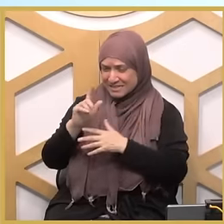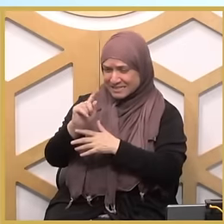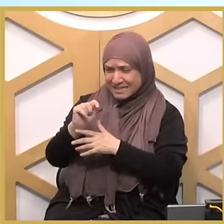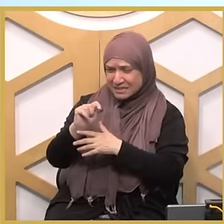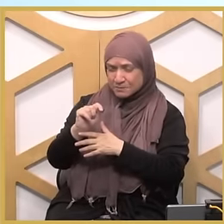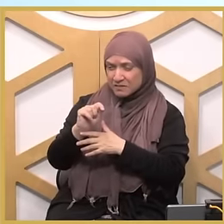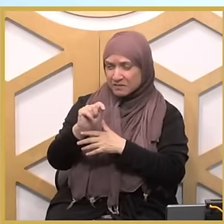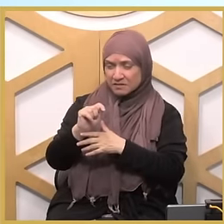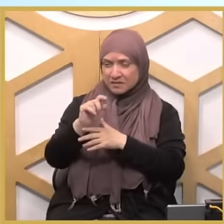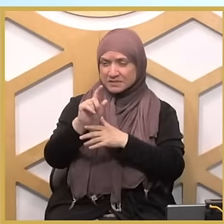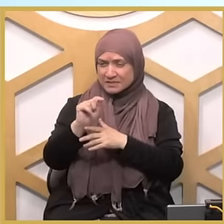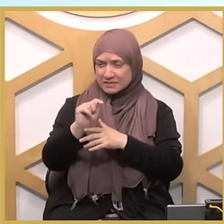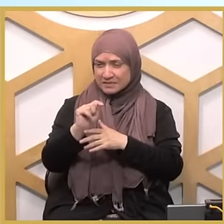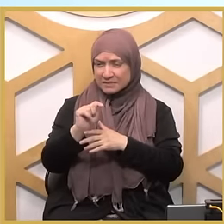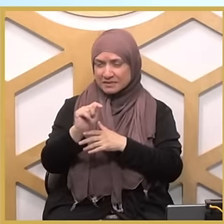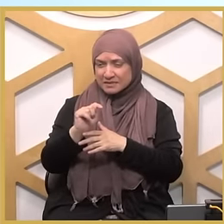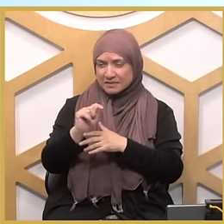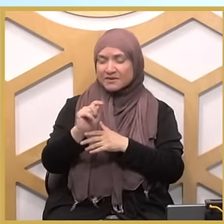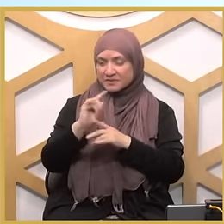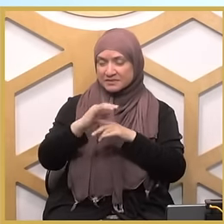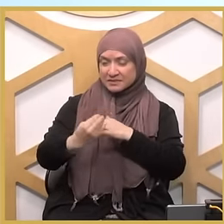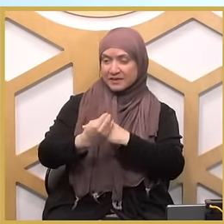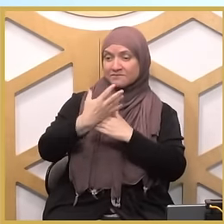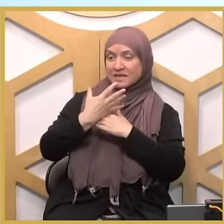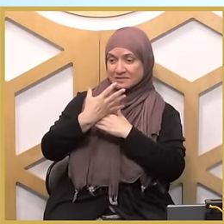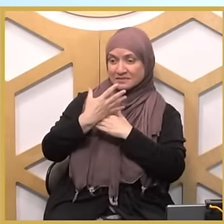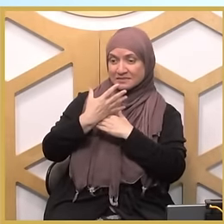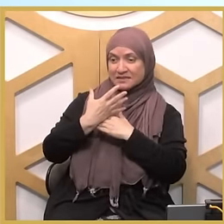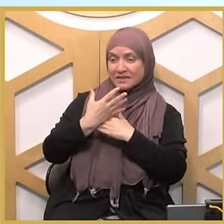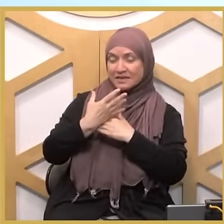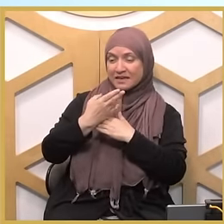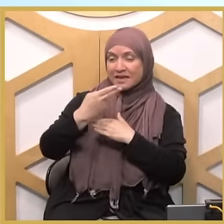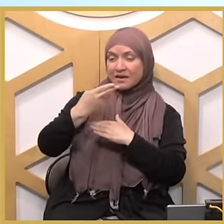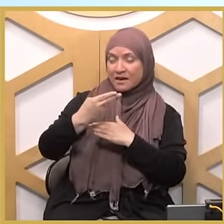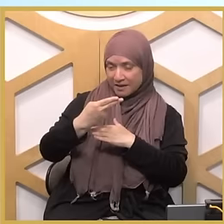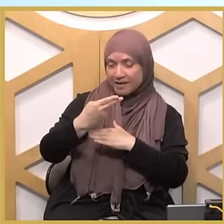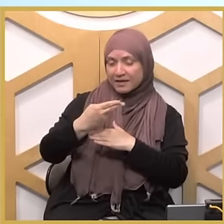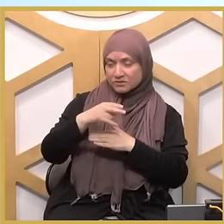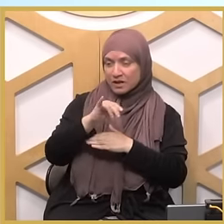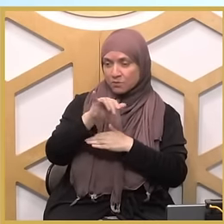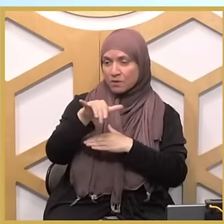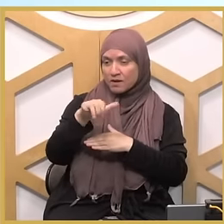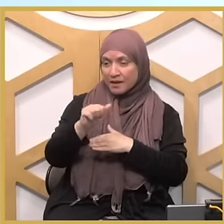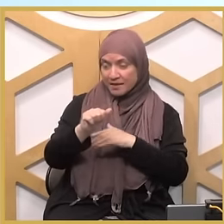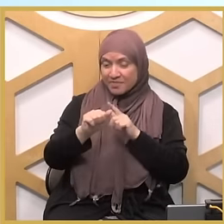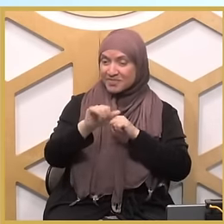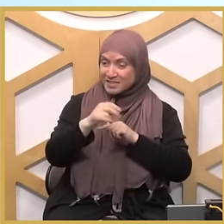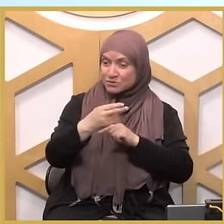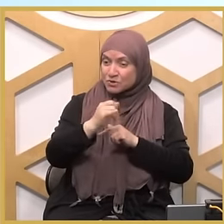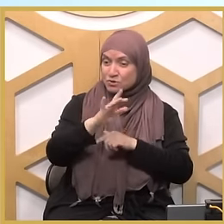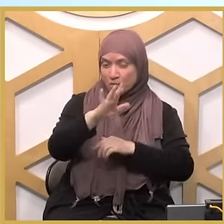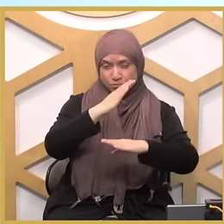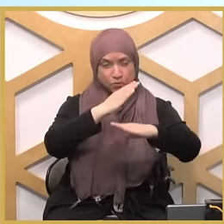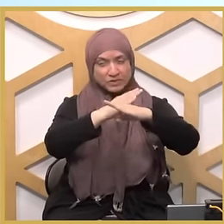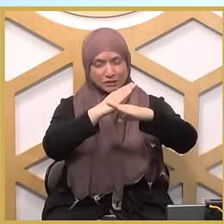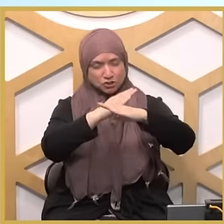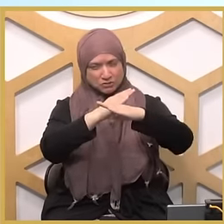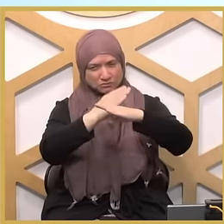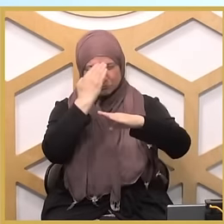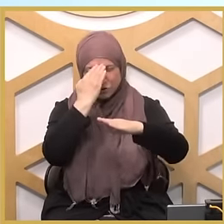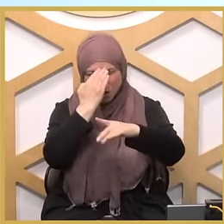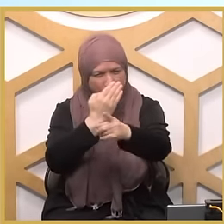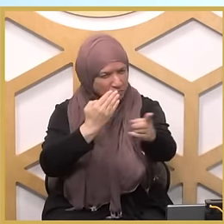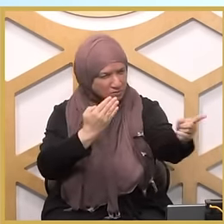worst effect of that sin. And so it's kind of like haya is your protection, right? Between you and Allah subhanahu wa ta'ala,